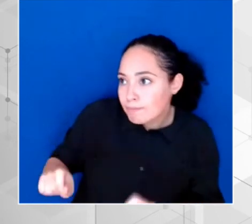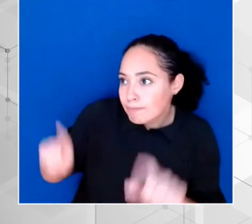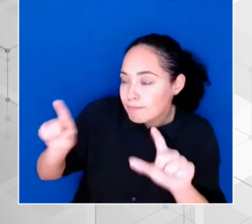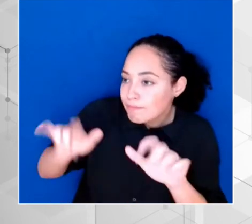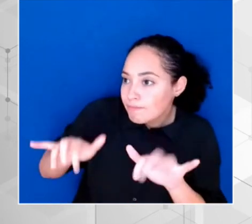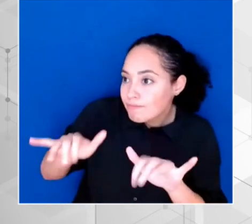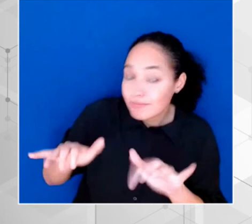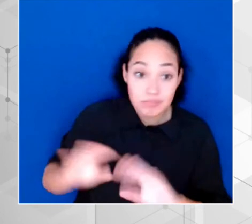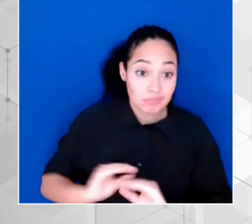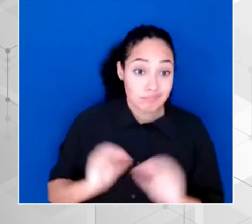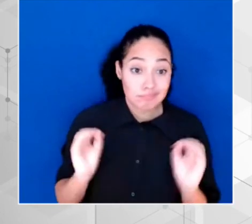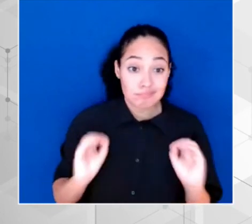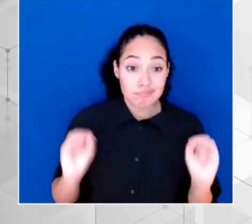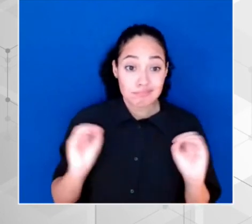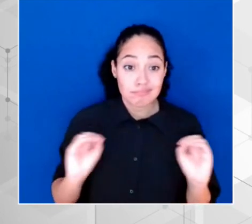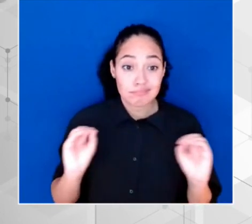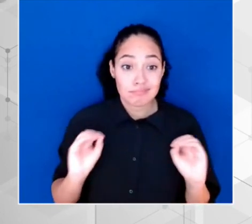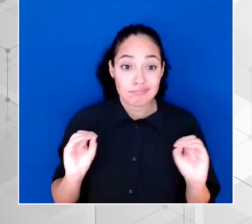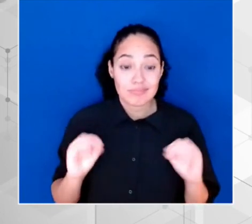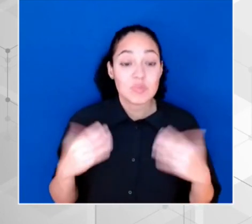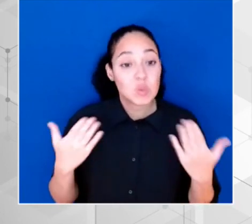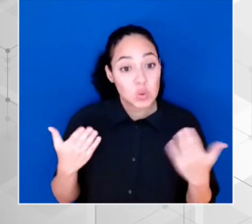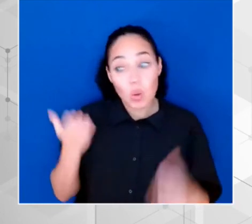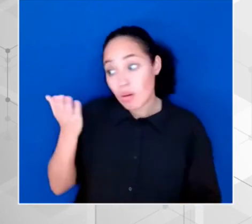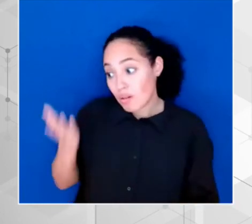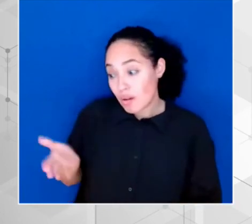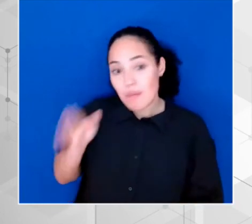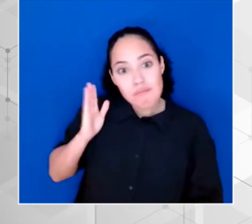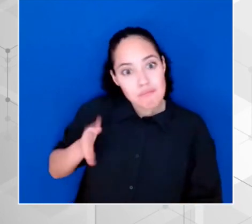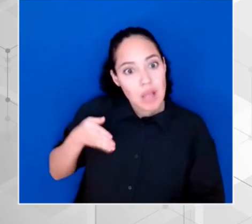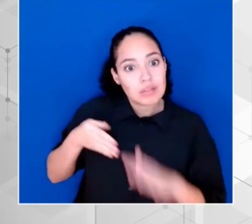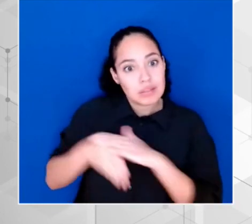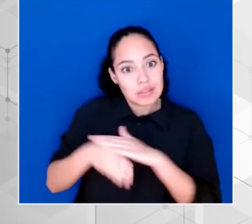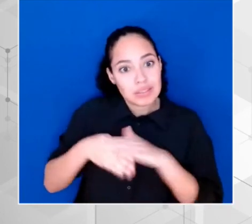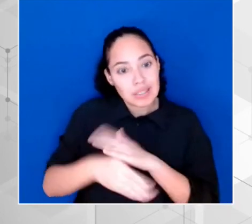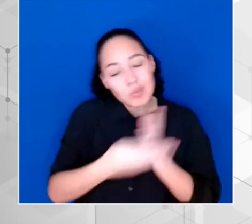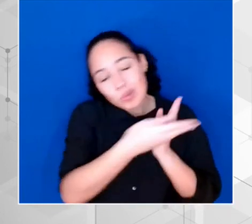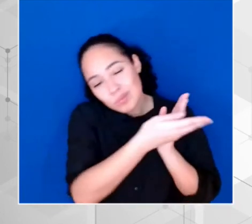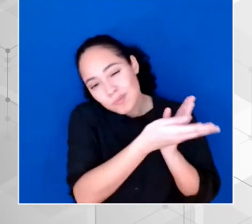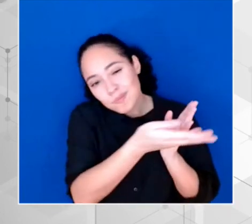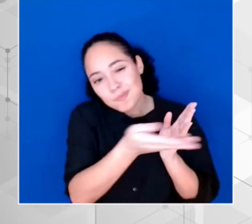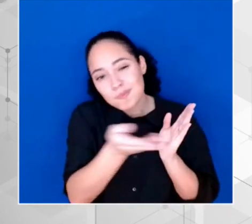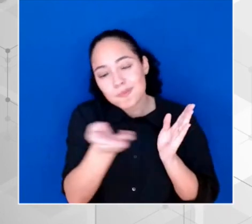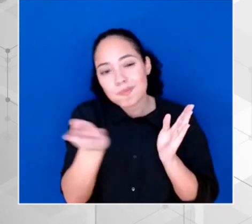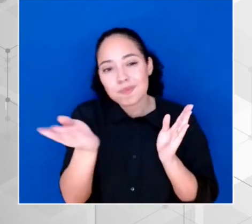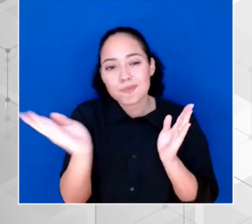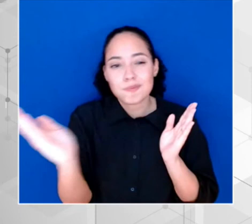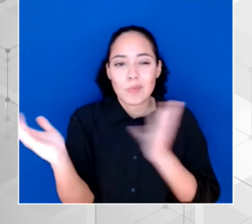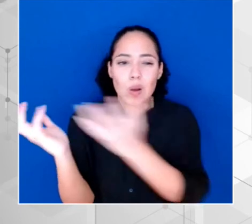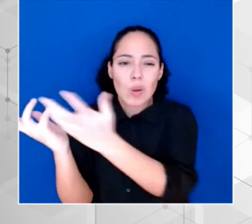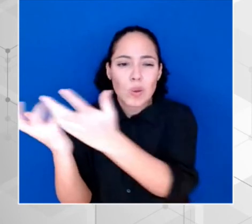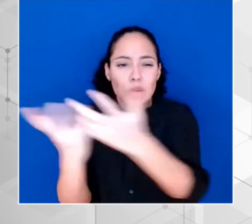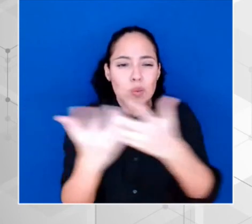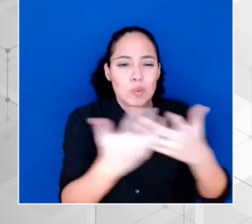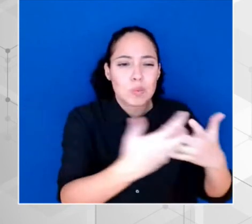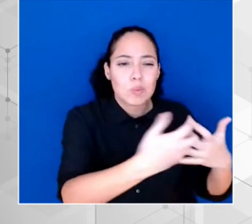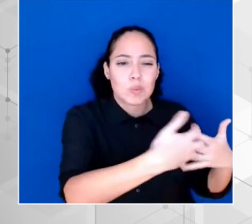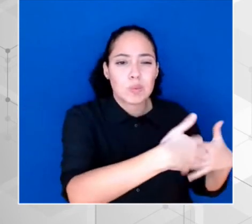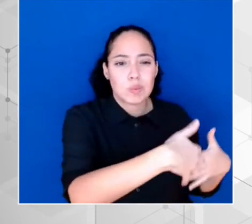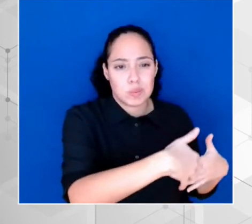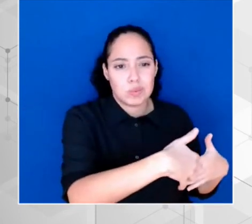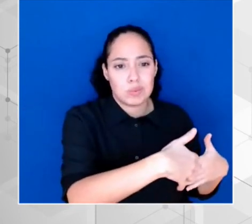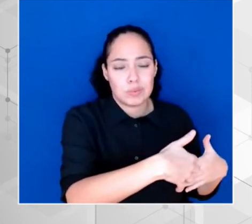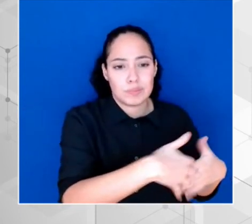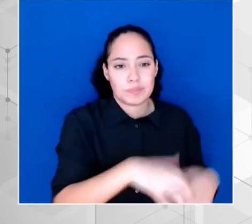everyone, because accessibility is not a feature. It's never been a feature. It will never